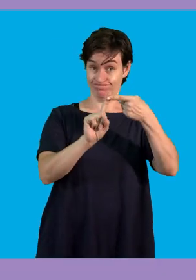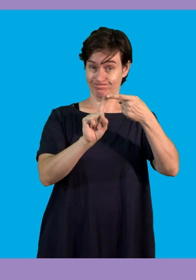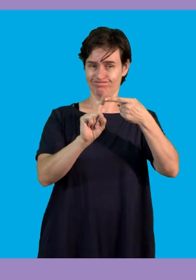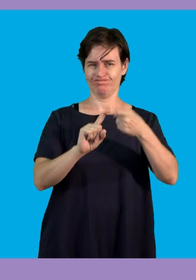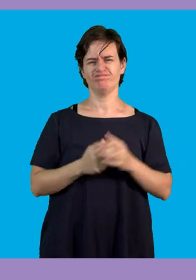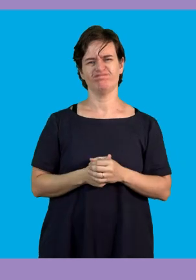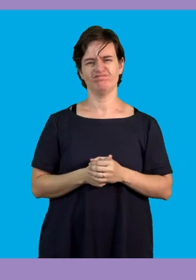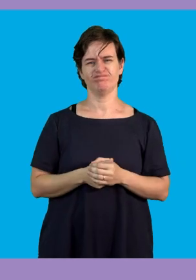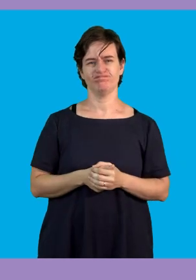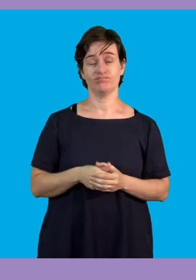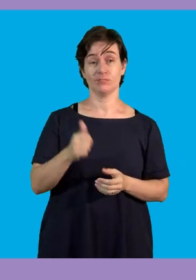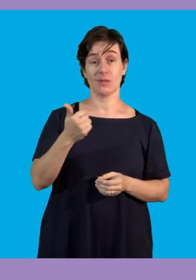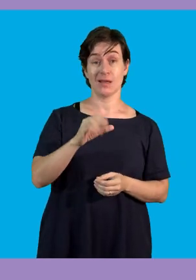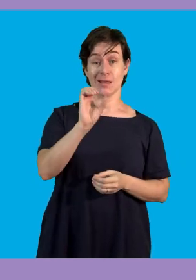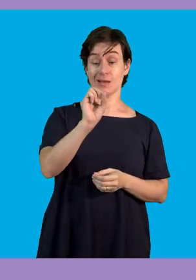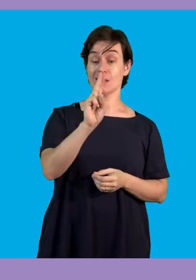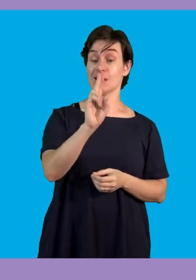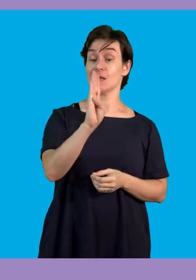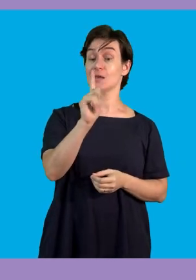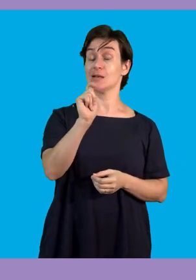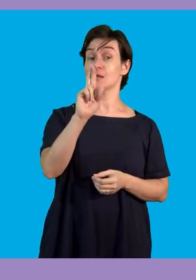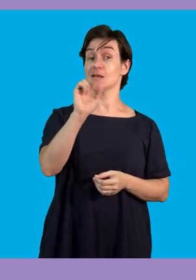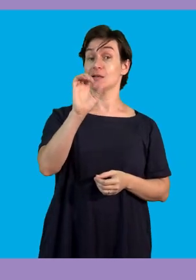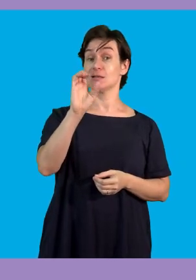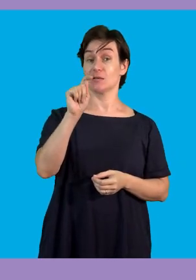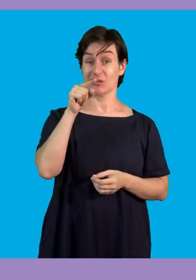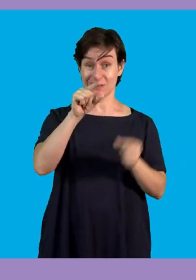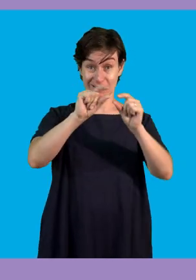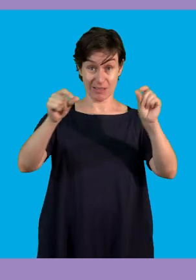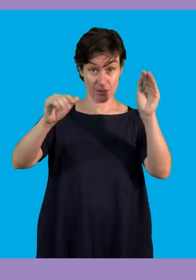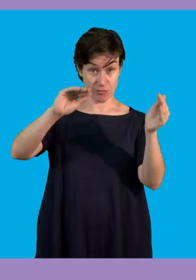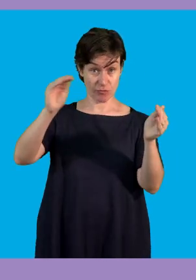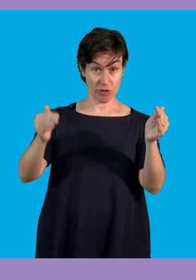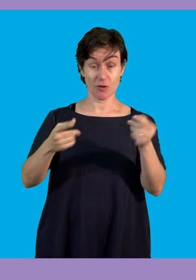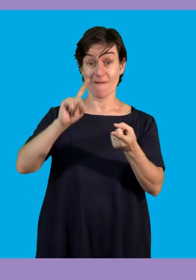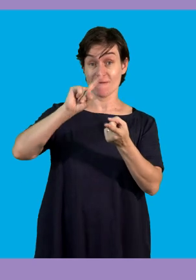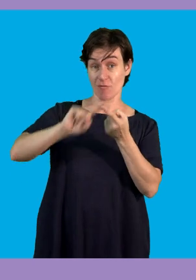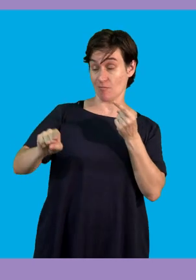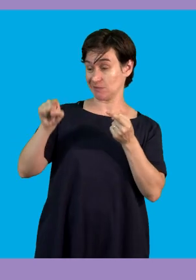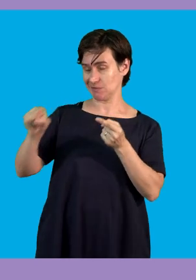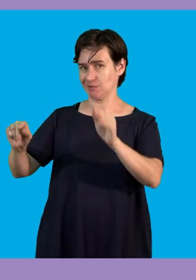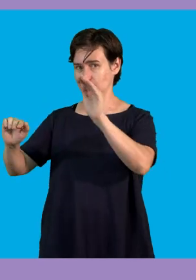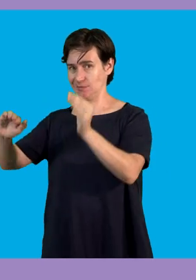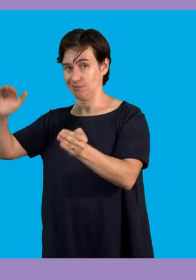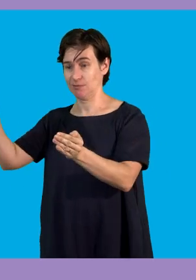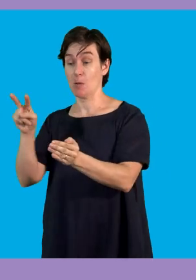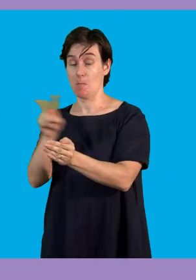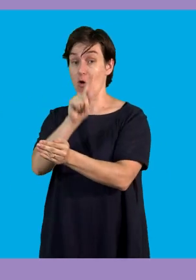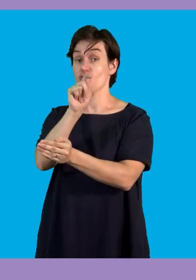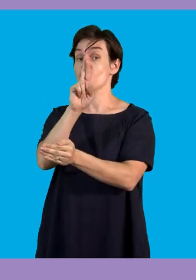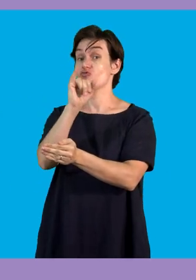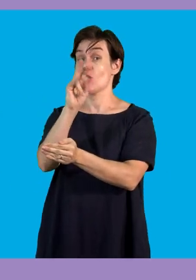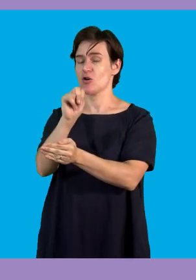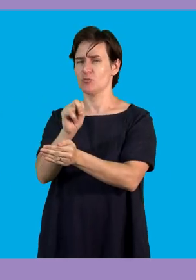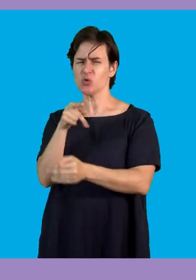We are to subtract this expression, a trinomial, from that trinomial. The